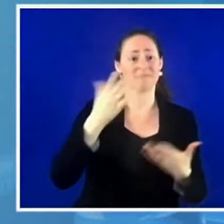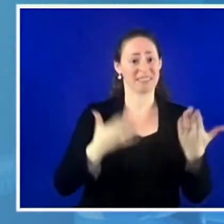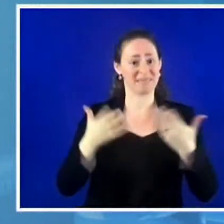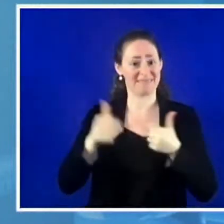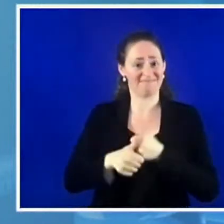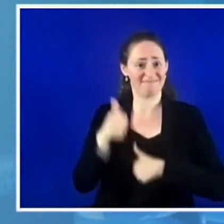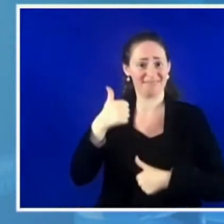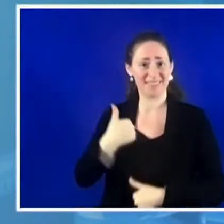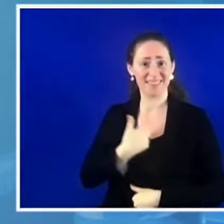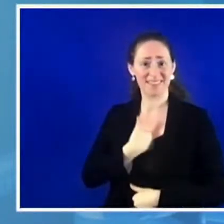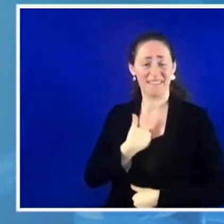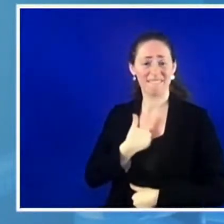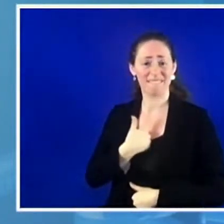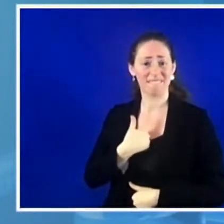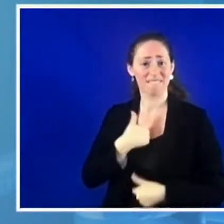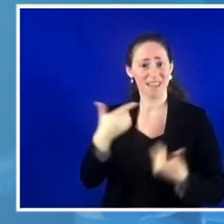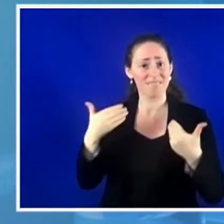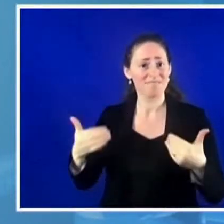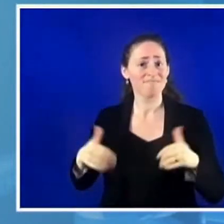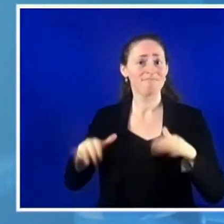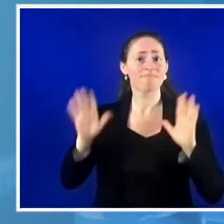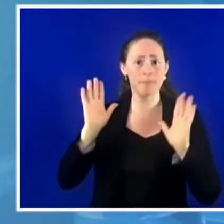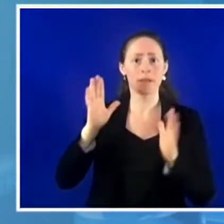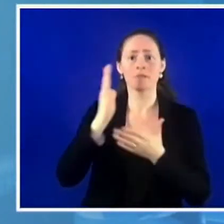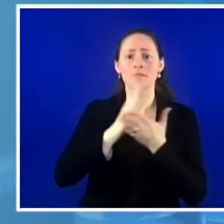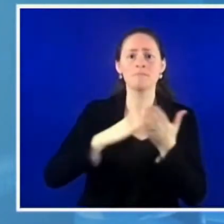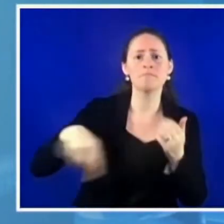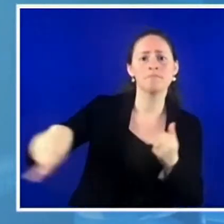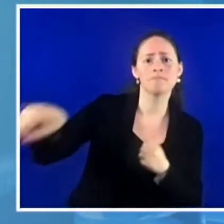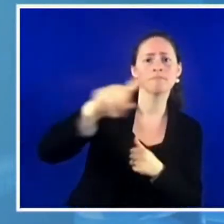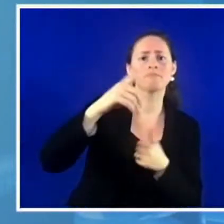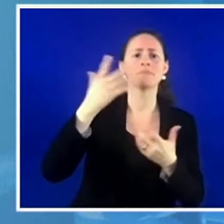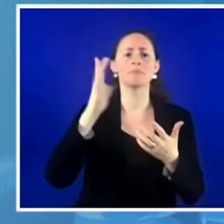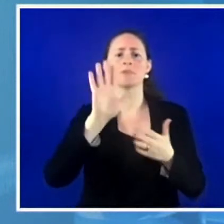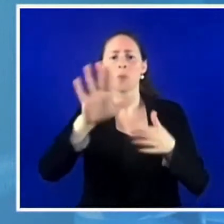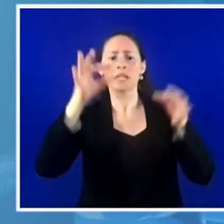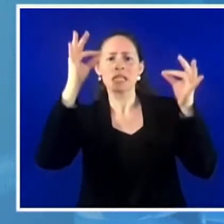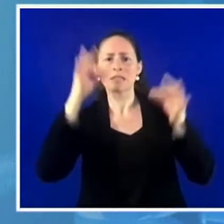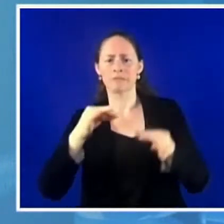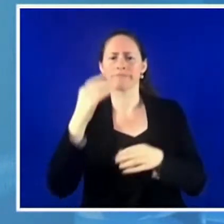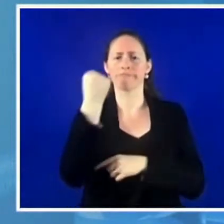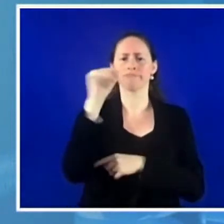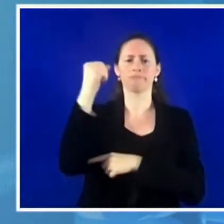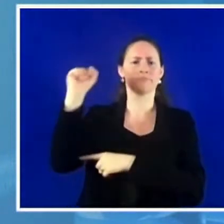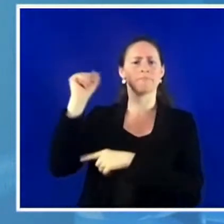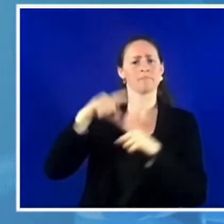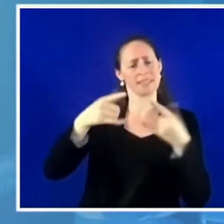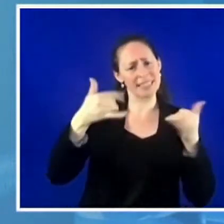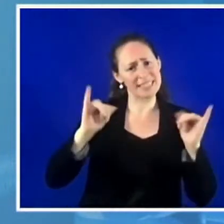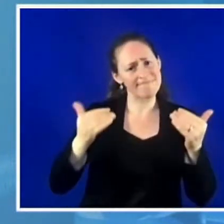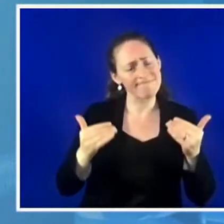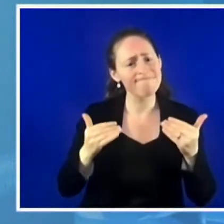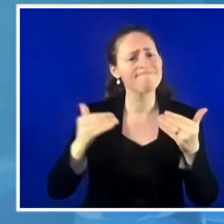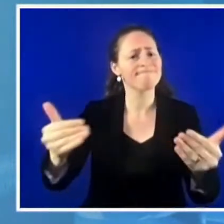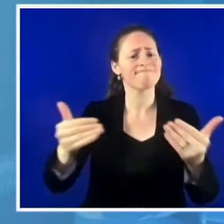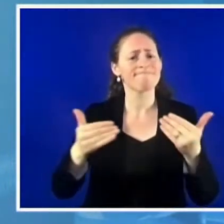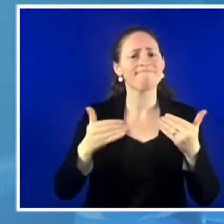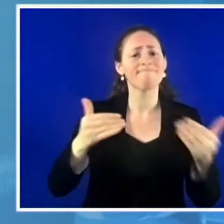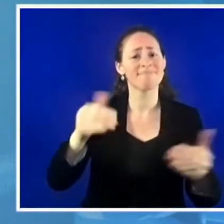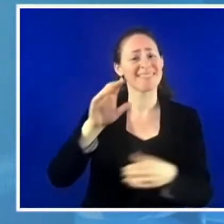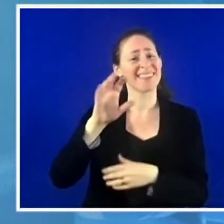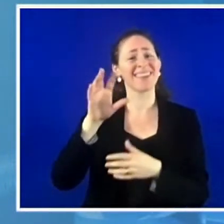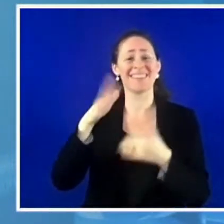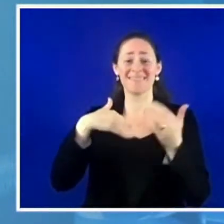because of your decisions. And of course, there is a risk to your mental health and emotional well-being. But in the midst of all of